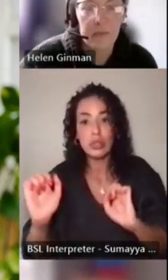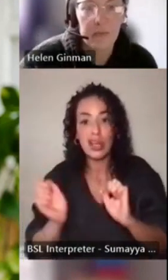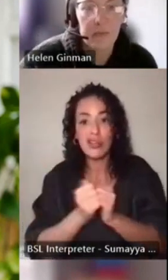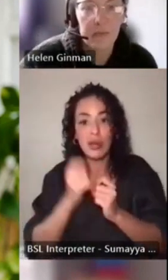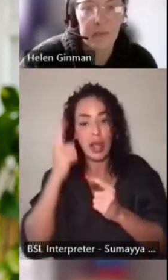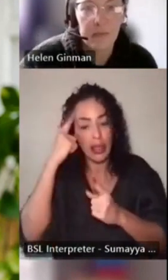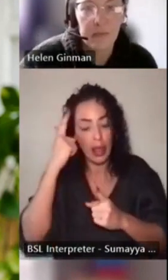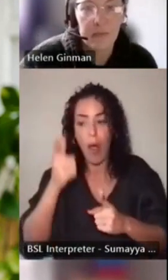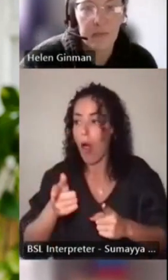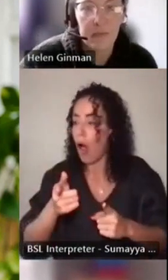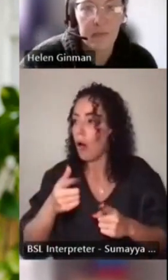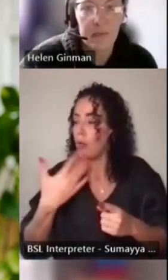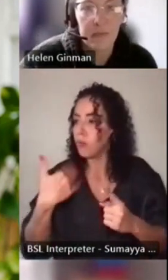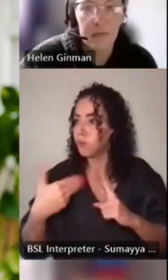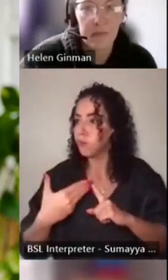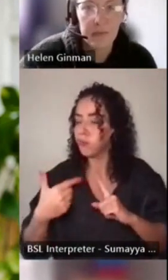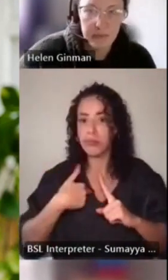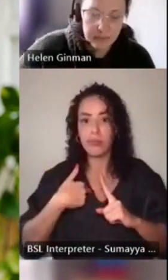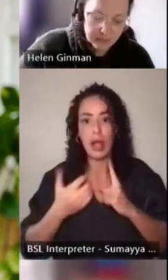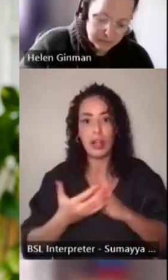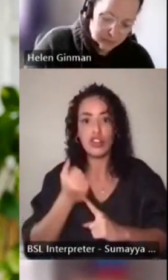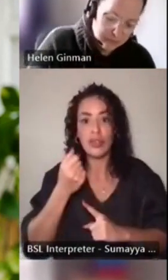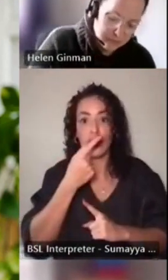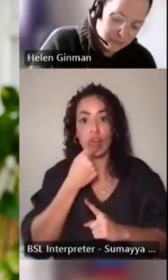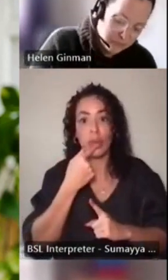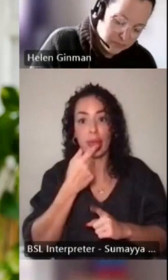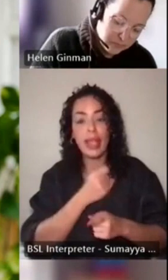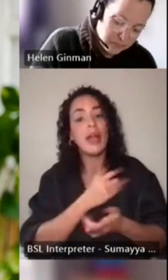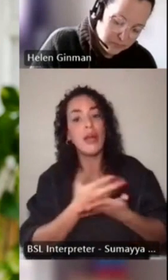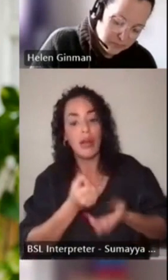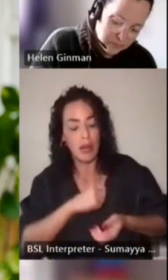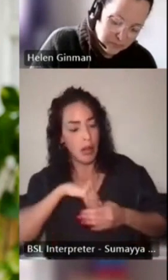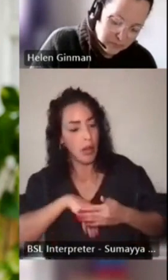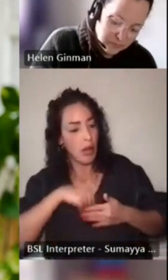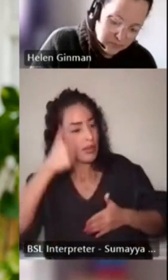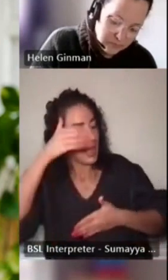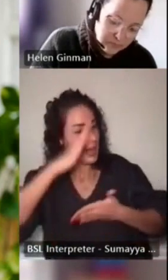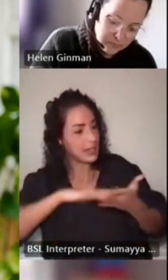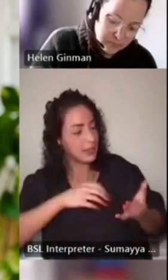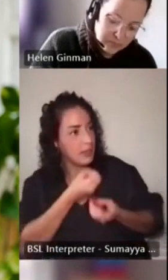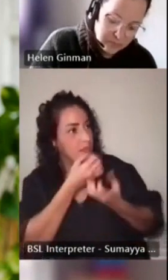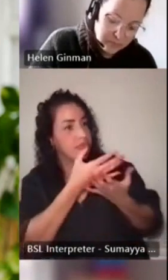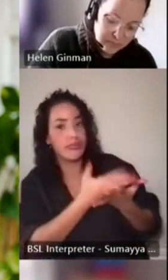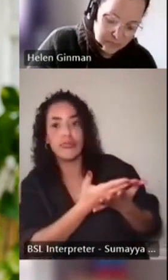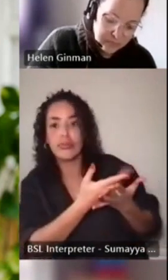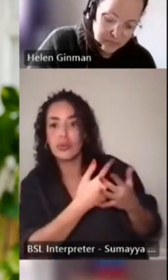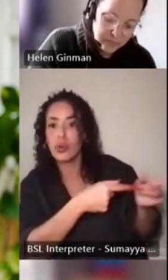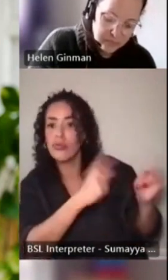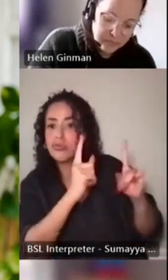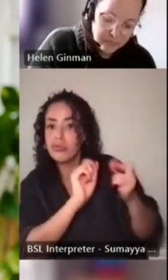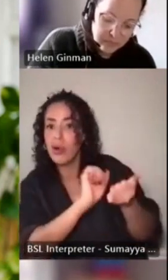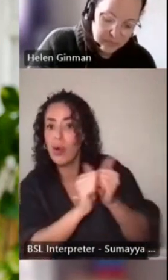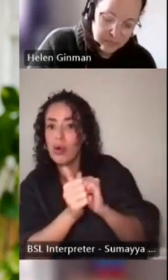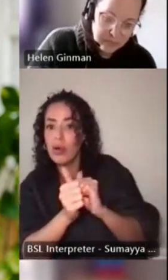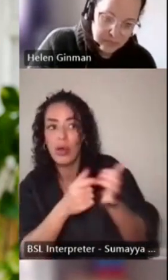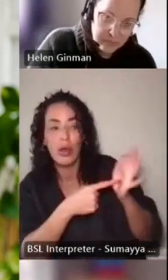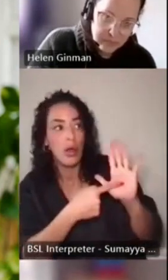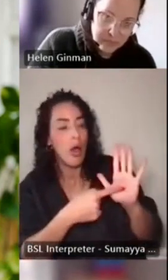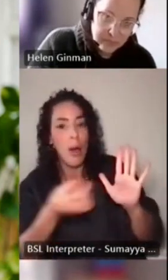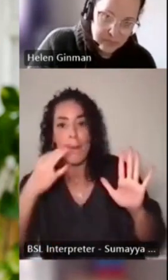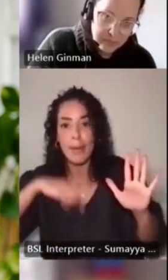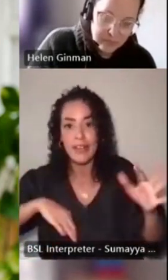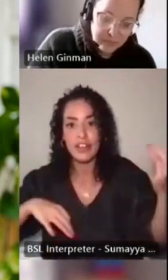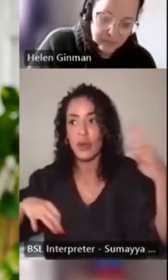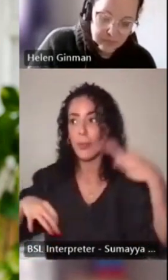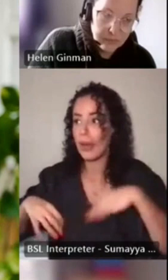experience with a trusted co-worker or supervisor, highlighting the assertive communication techniques you employed and the benefits it brought to the